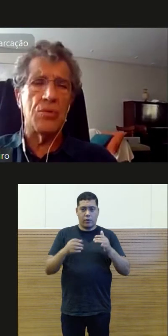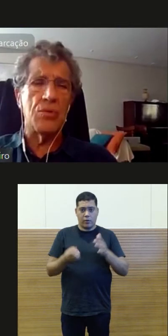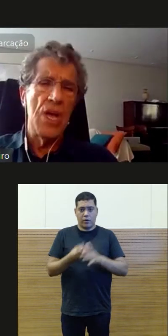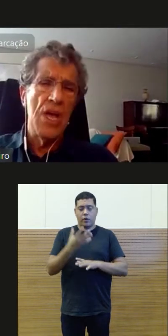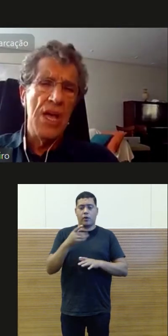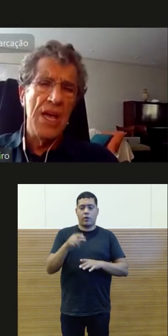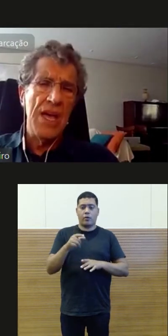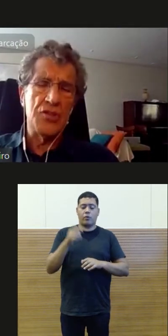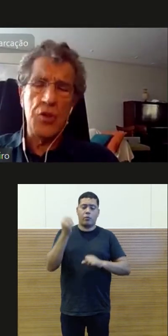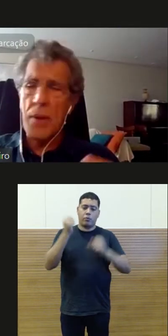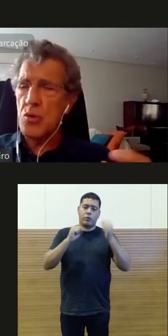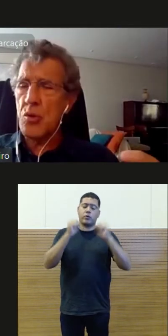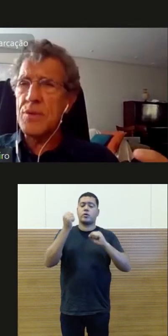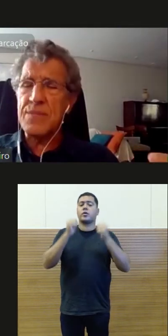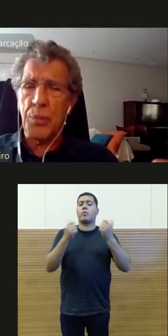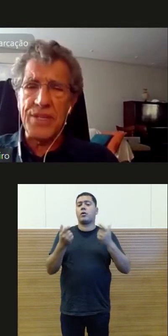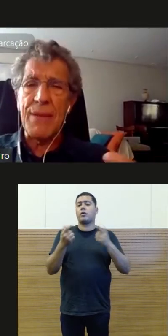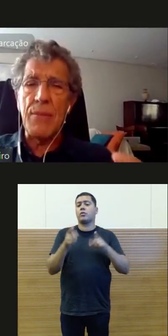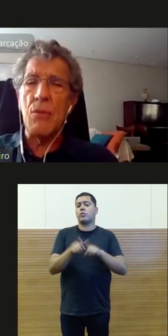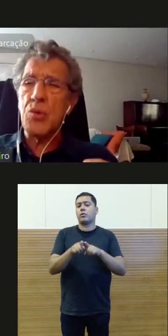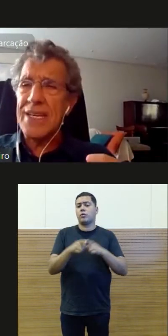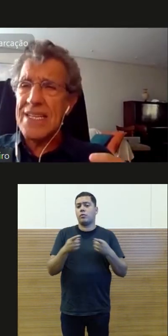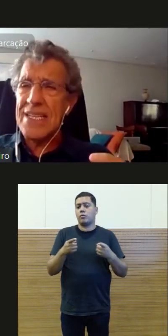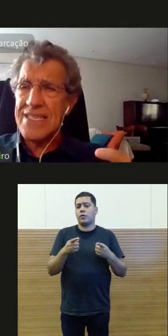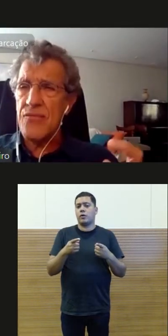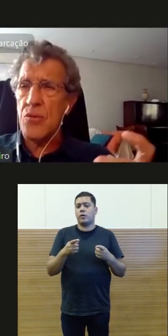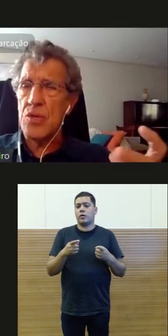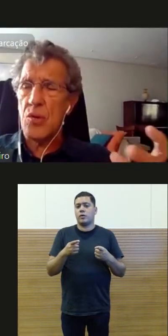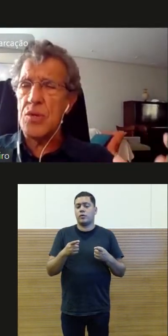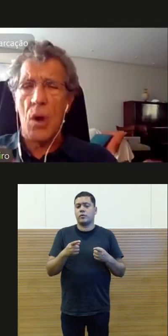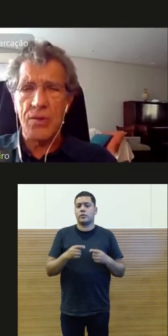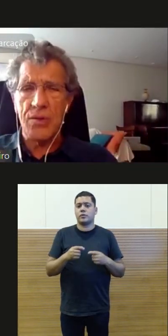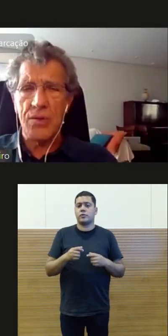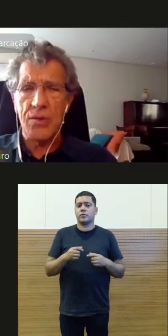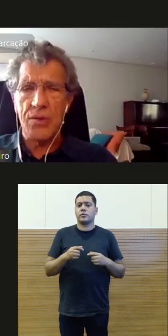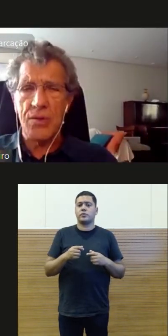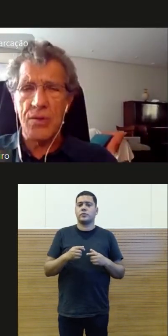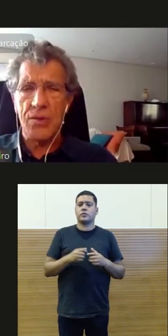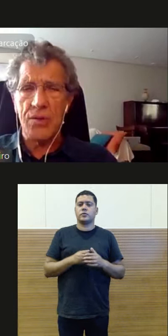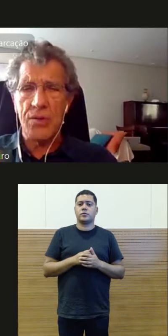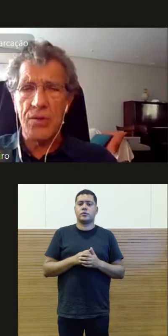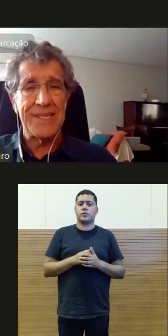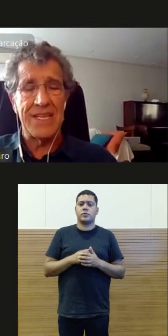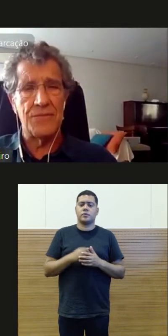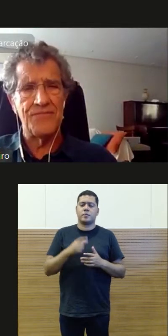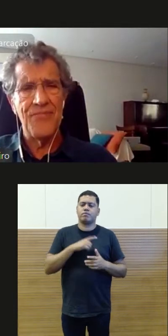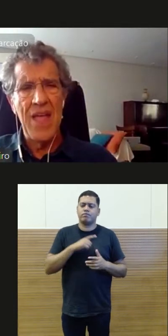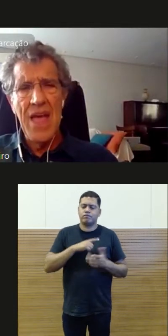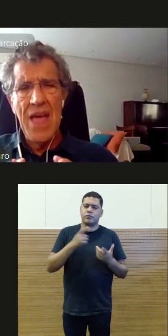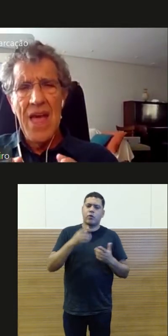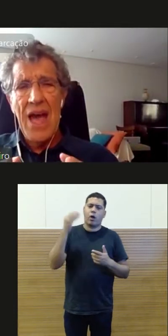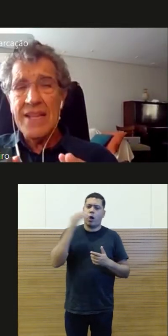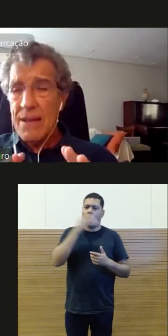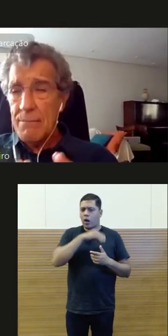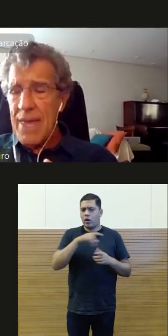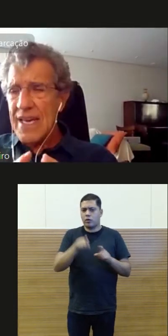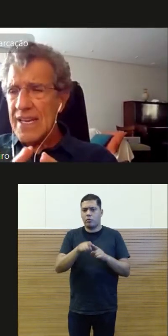substances that are generated by the very processing, especially in this by this